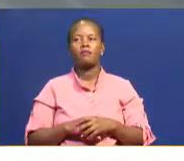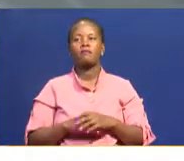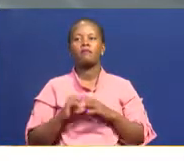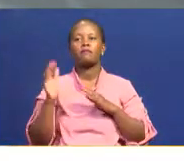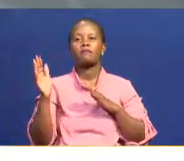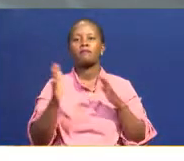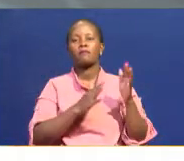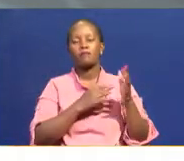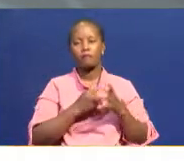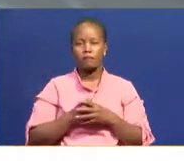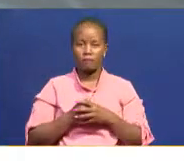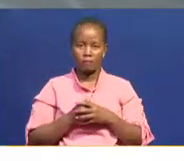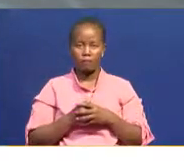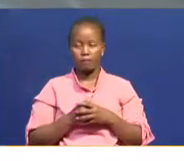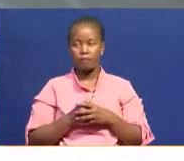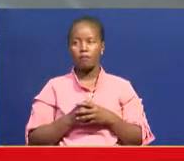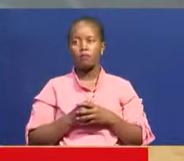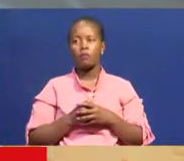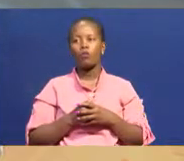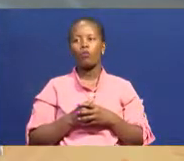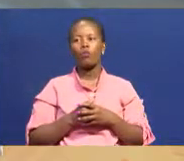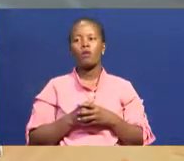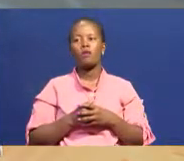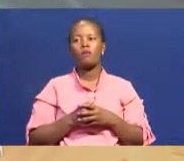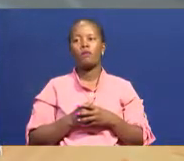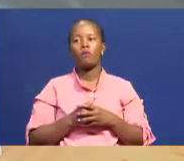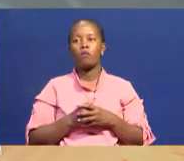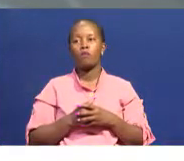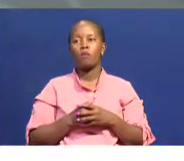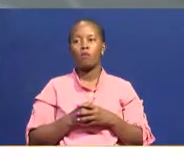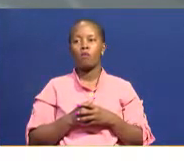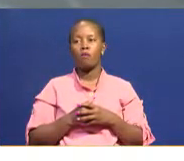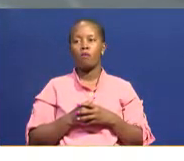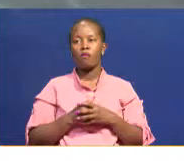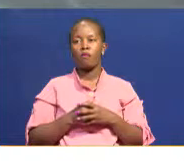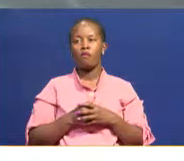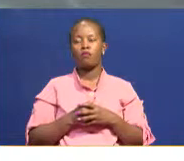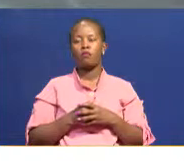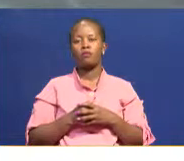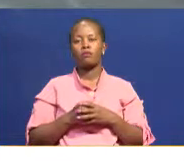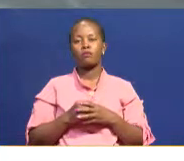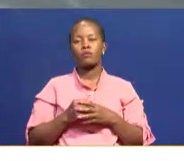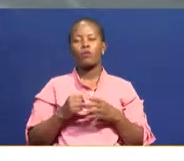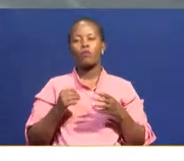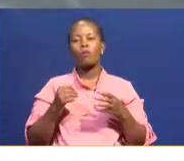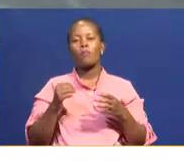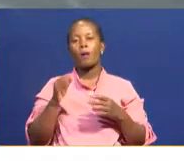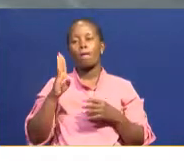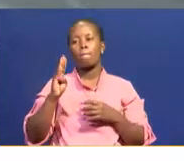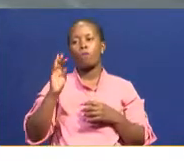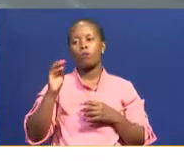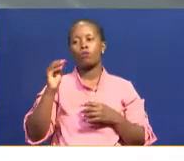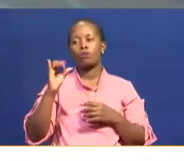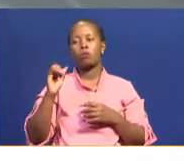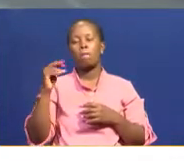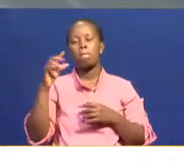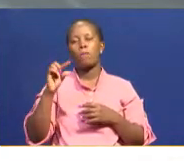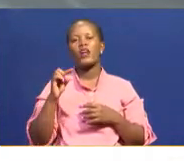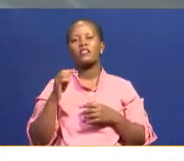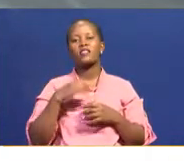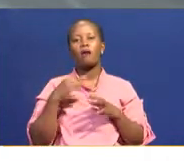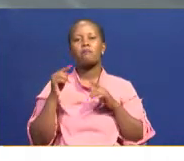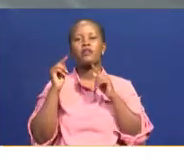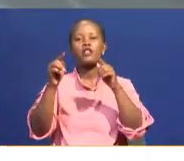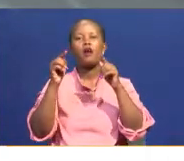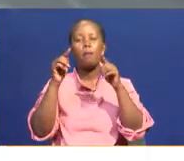Across the borders in the world of business, United Airlines has blamed Boeing for a $200 million hit